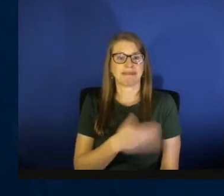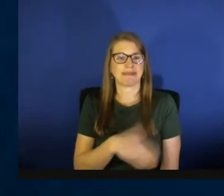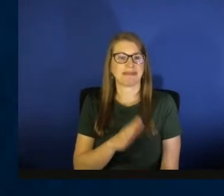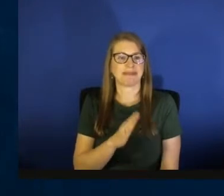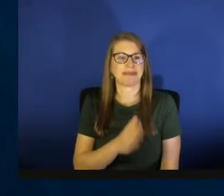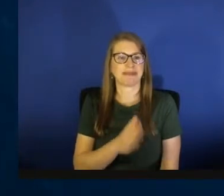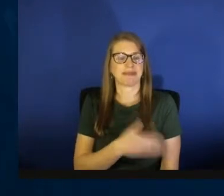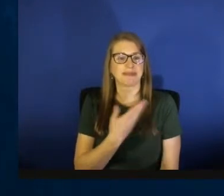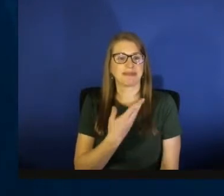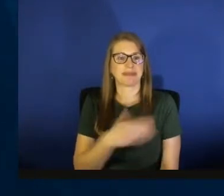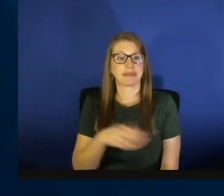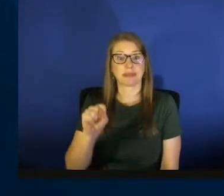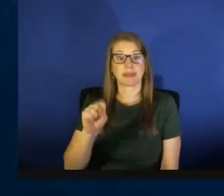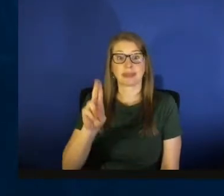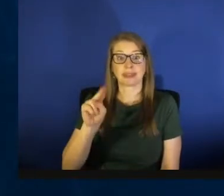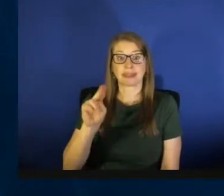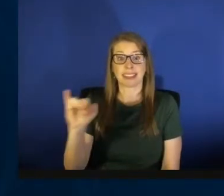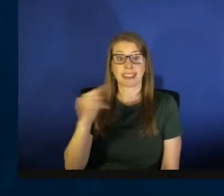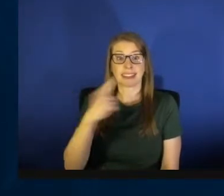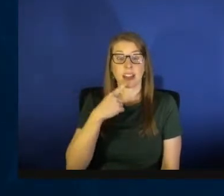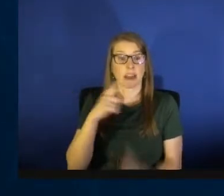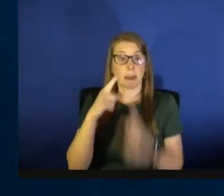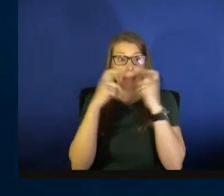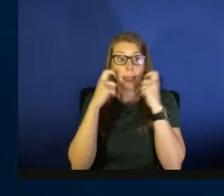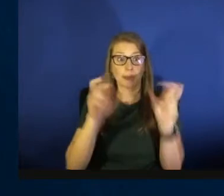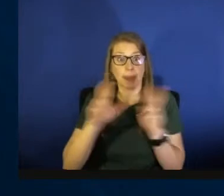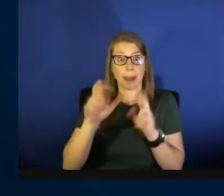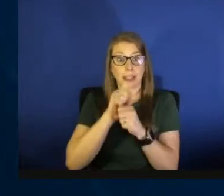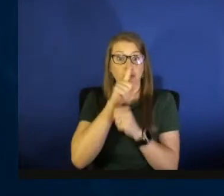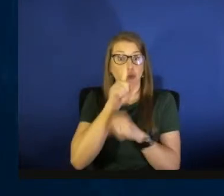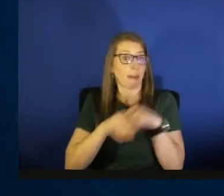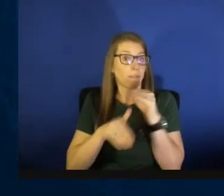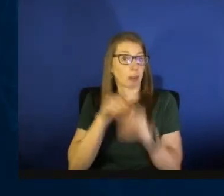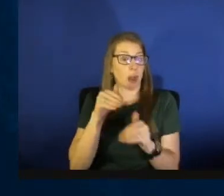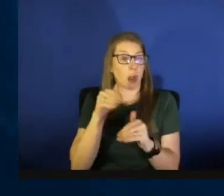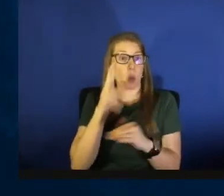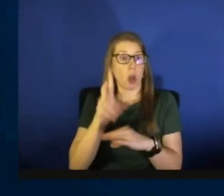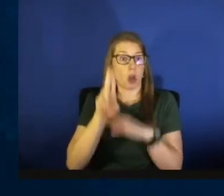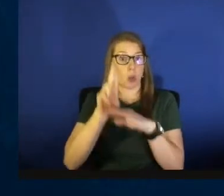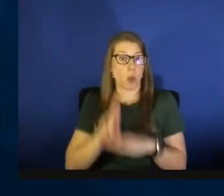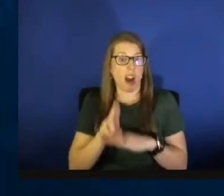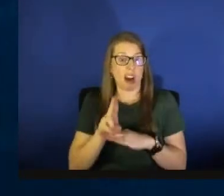Sunny says, have your mask ready. Make sure it's comfortable. You'll wear it most of the day.